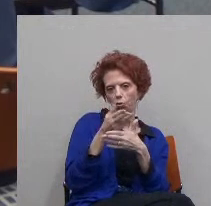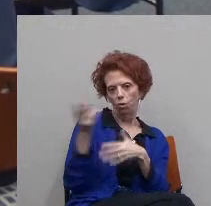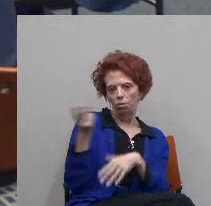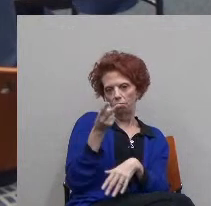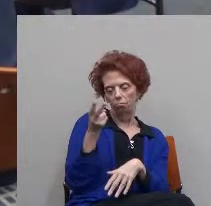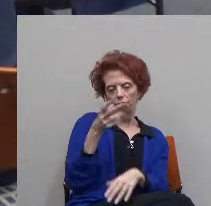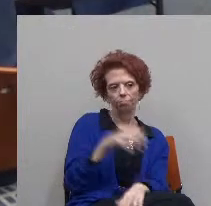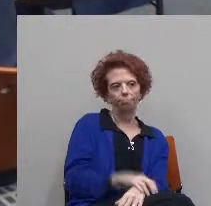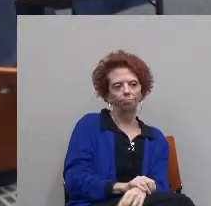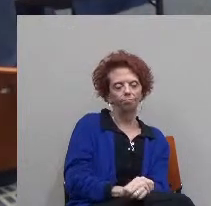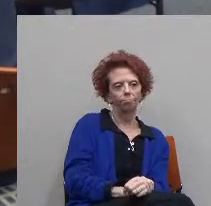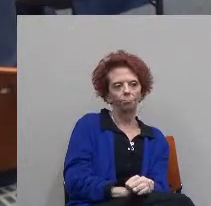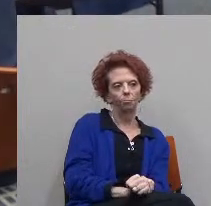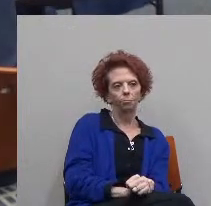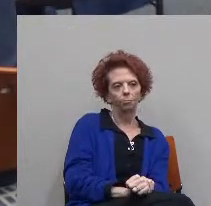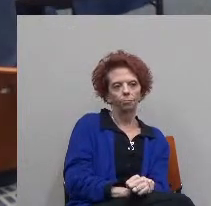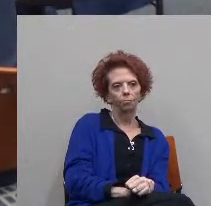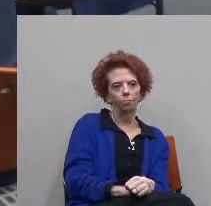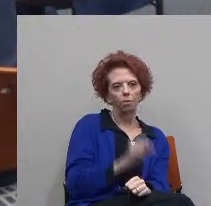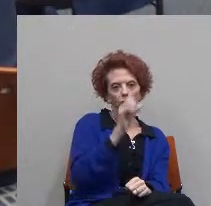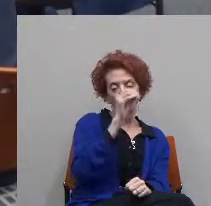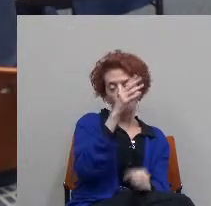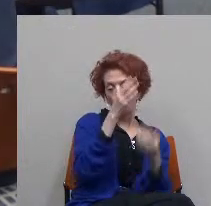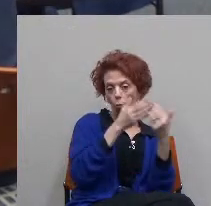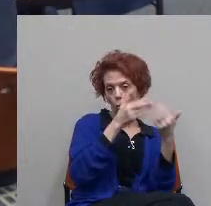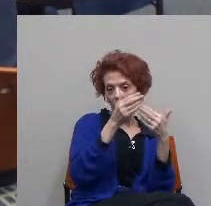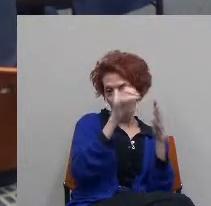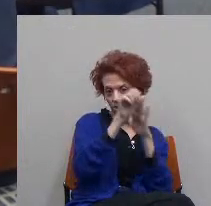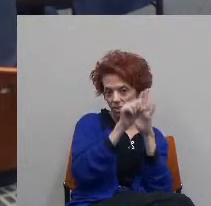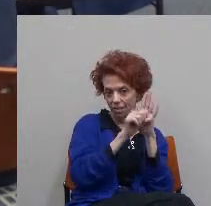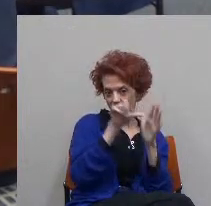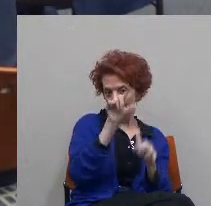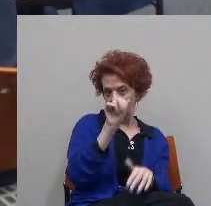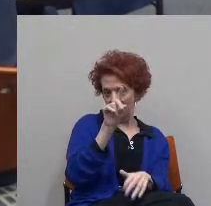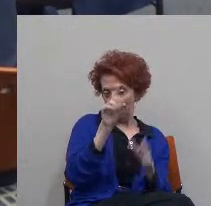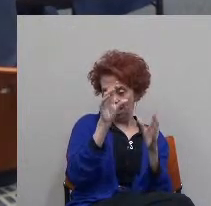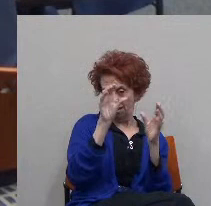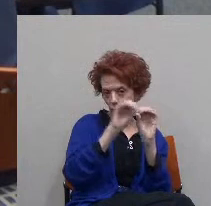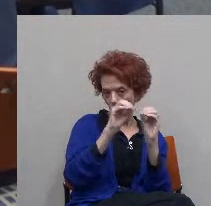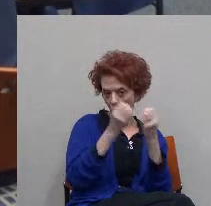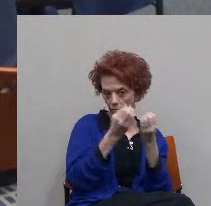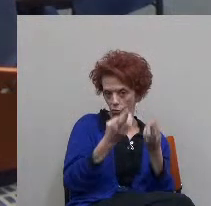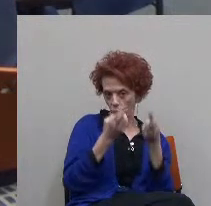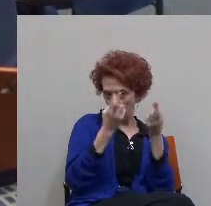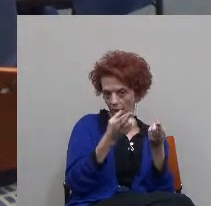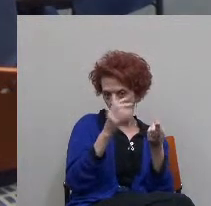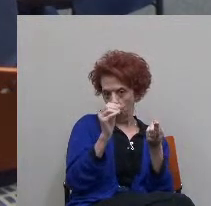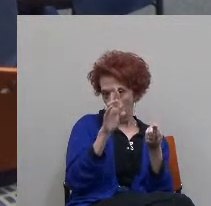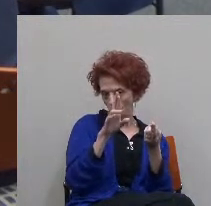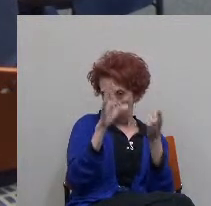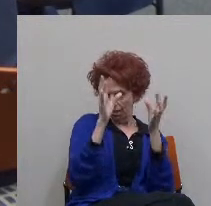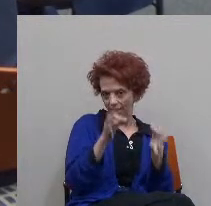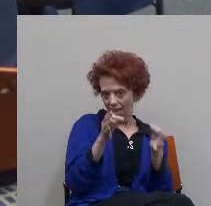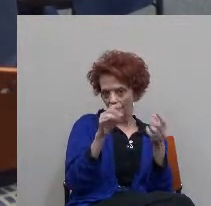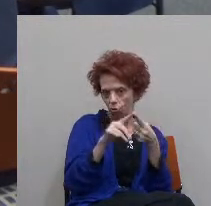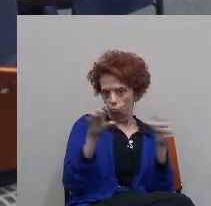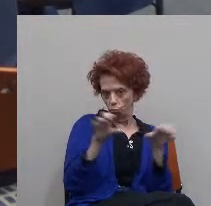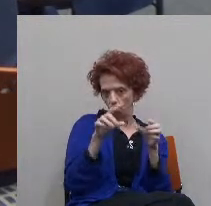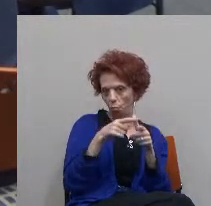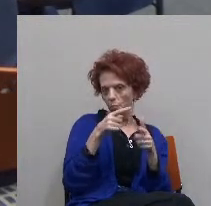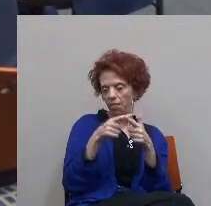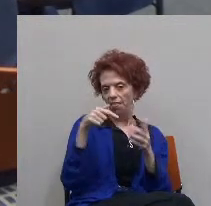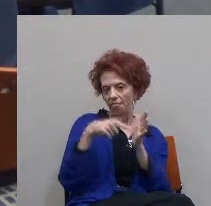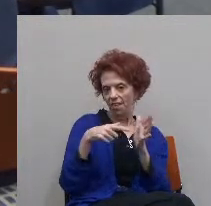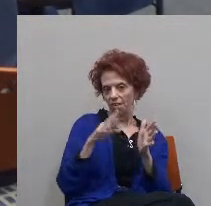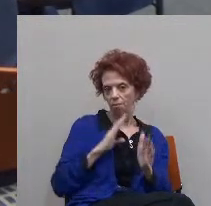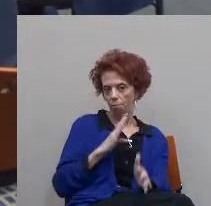y'all and that petition. So whatever the state land office recommends or decides to do, this